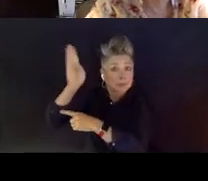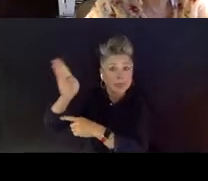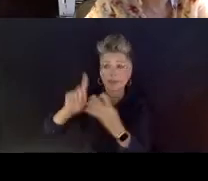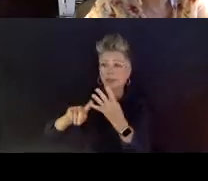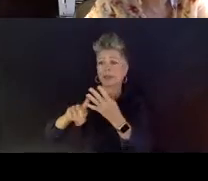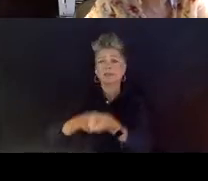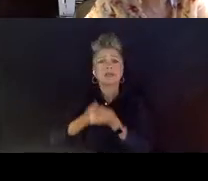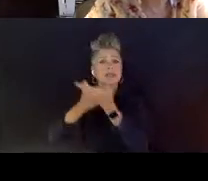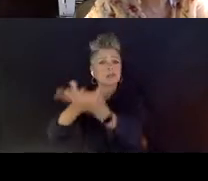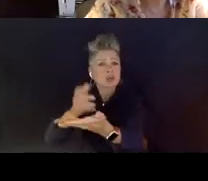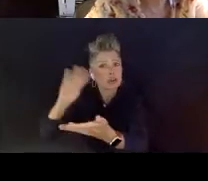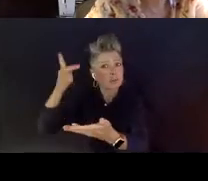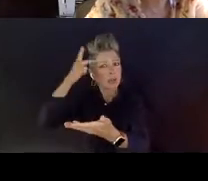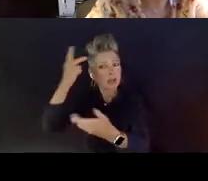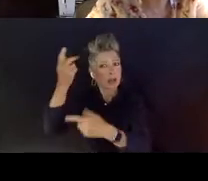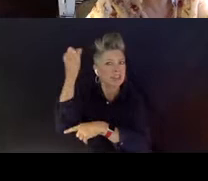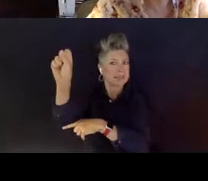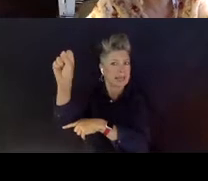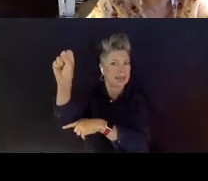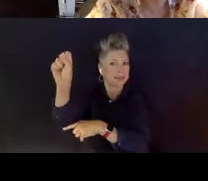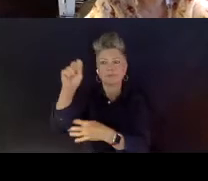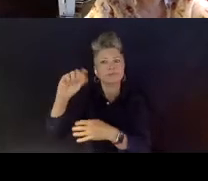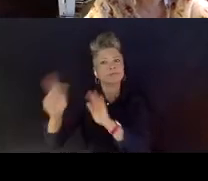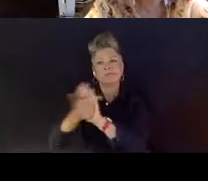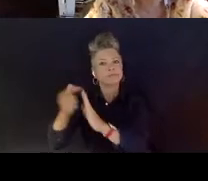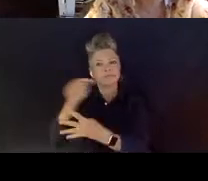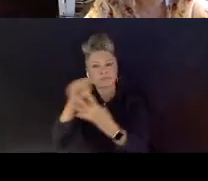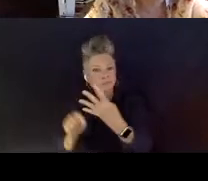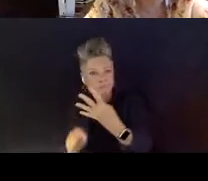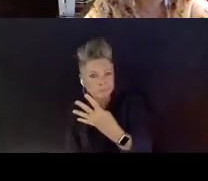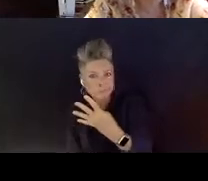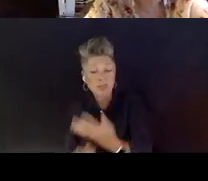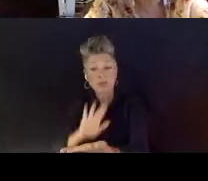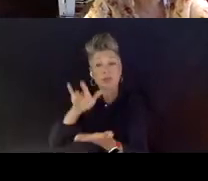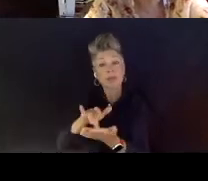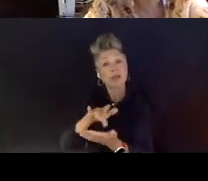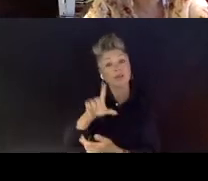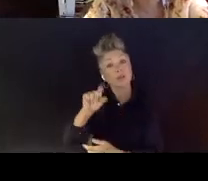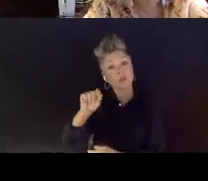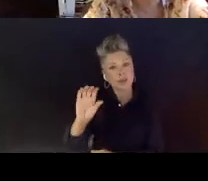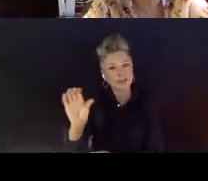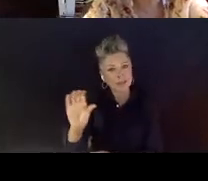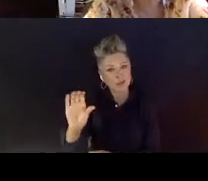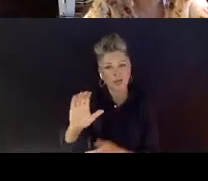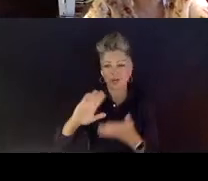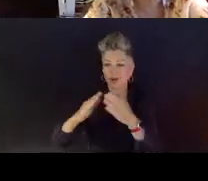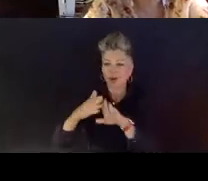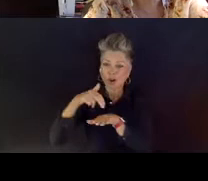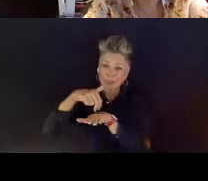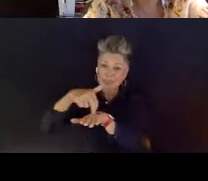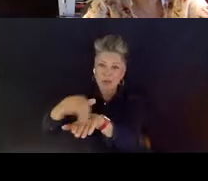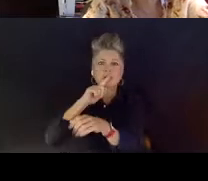dissent. So by the middle of the 20th century, urban sidewalks were used for fewer